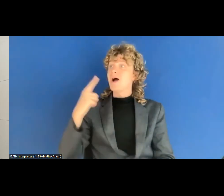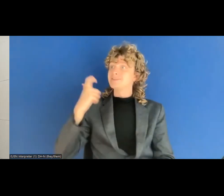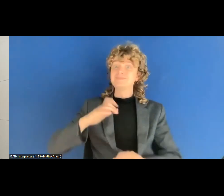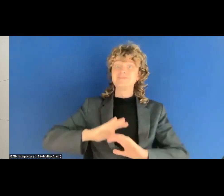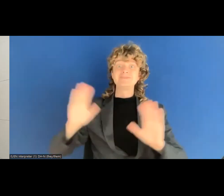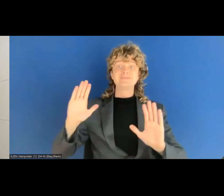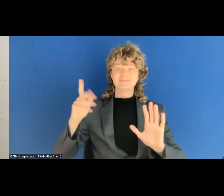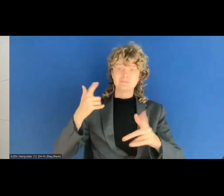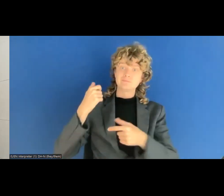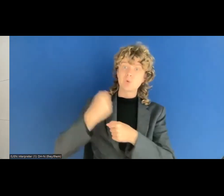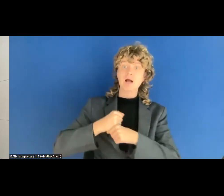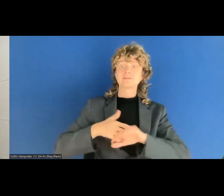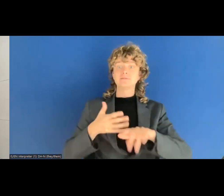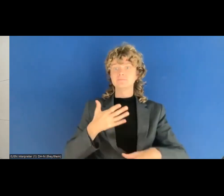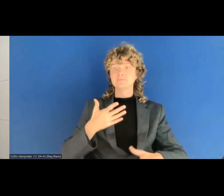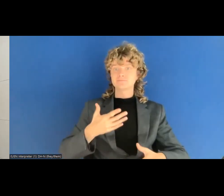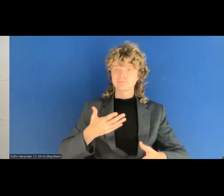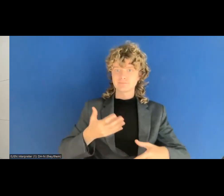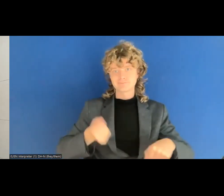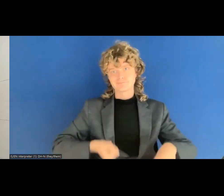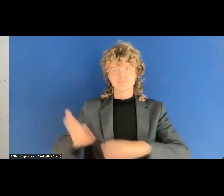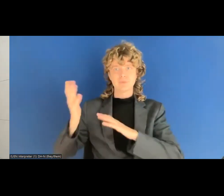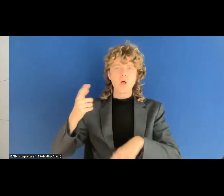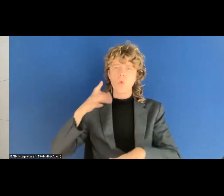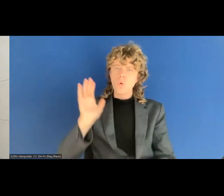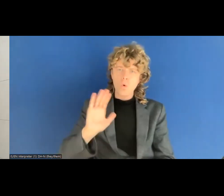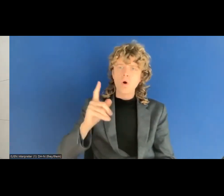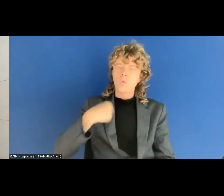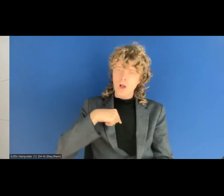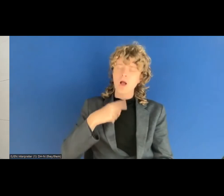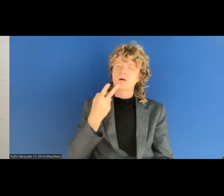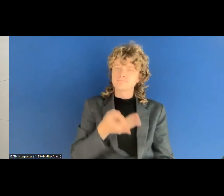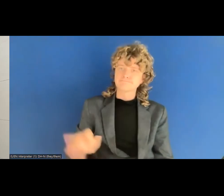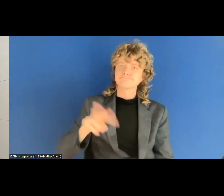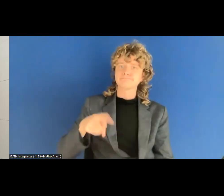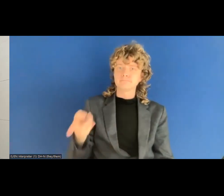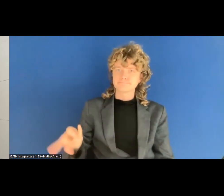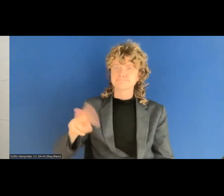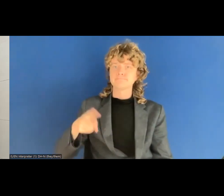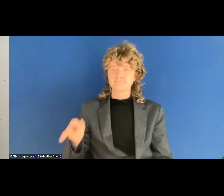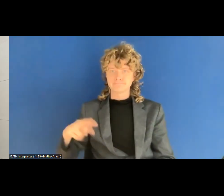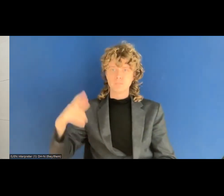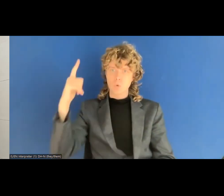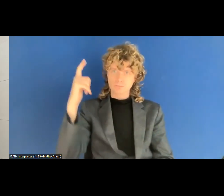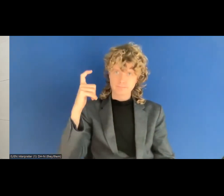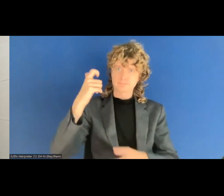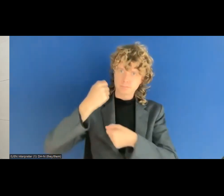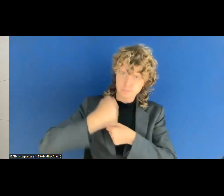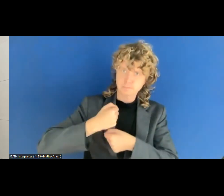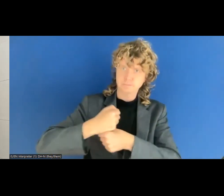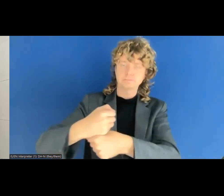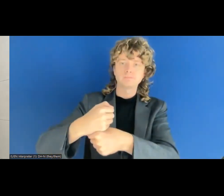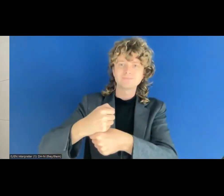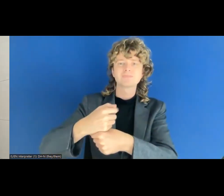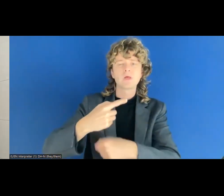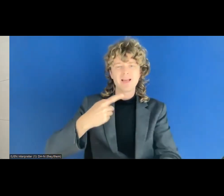in the standardization procedures and so on, we are really trying. And I feel the whole group is really committed to doing this.